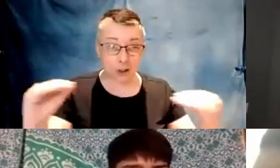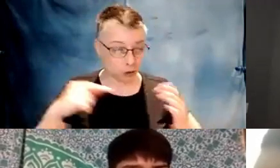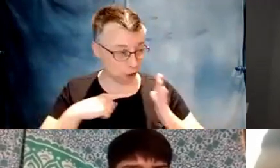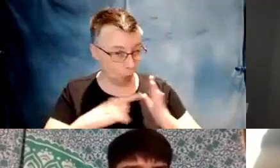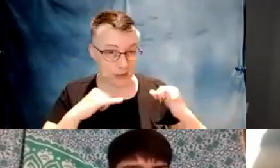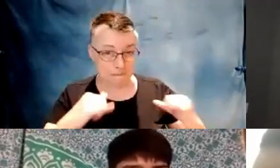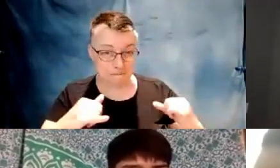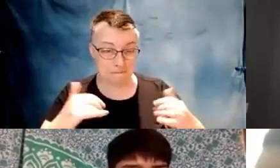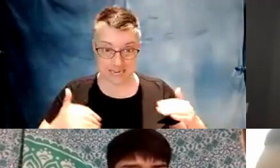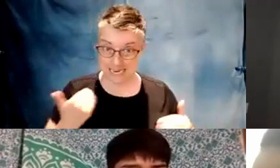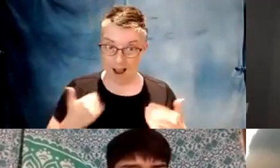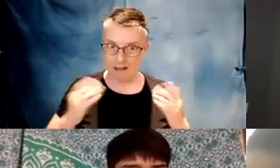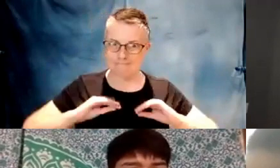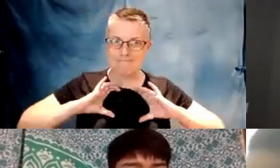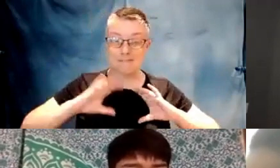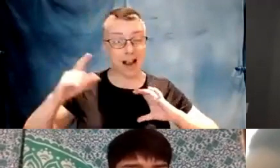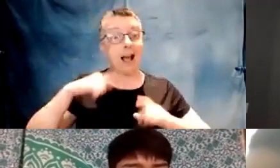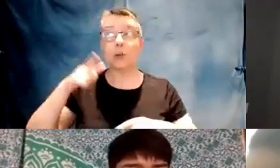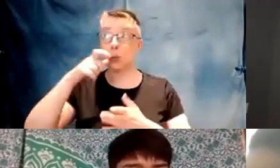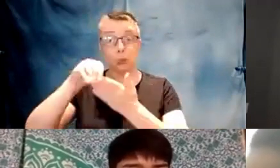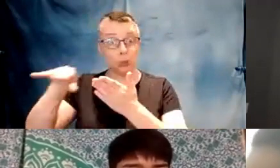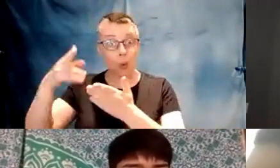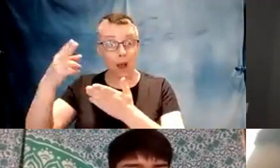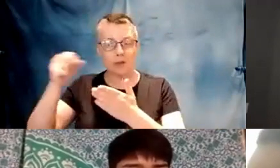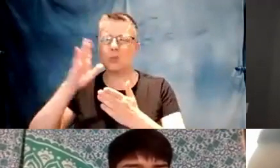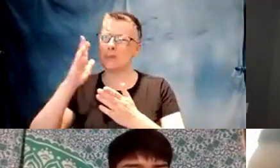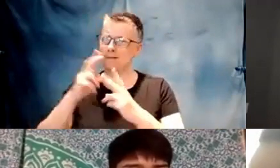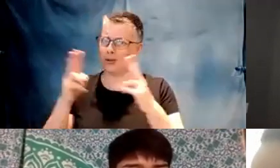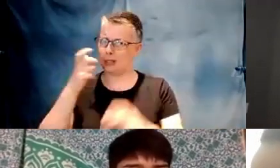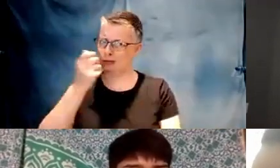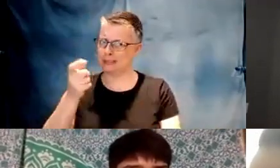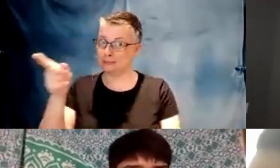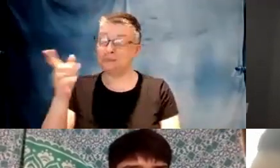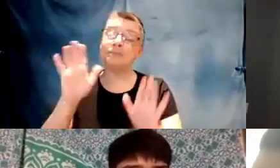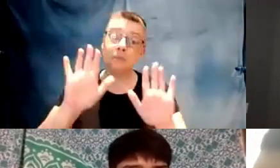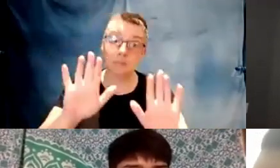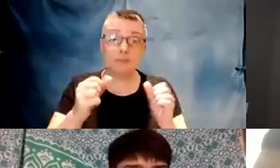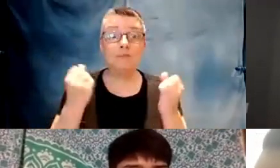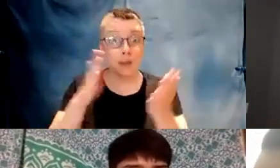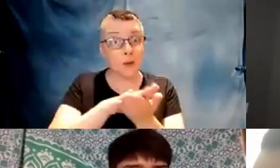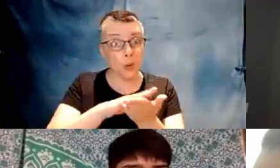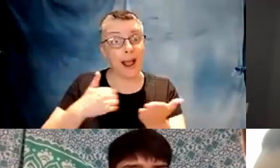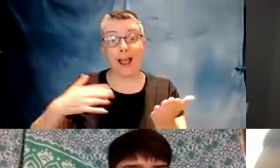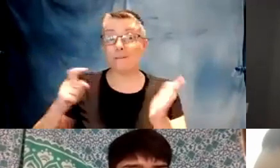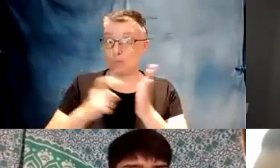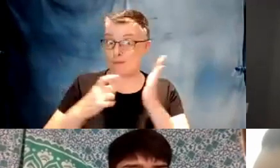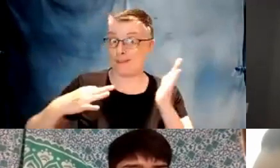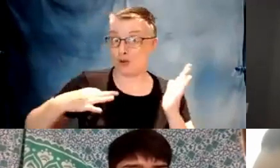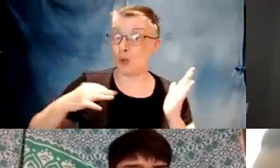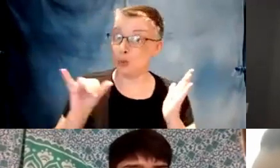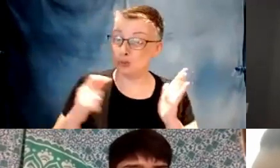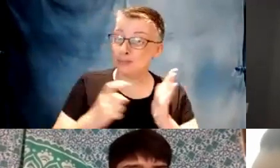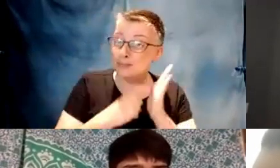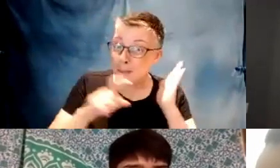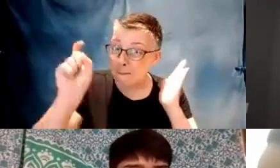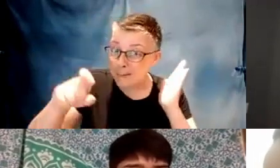I think high schoolers would be very interested in it. They might, I think a lot of schools have a volunteer requirement. So that